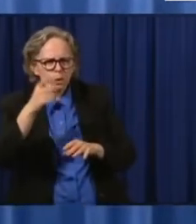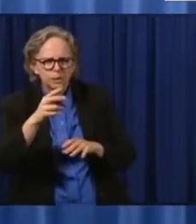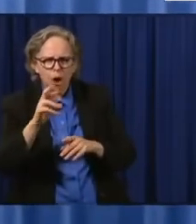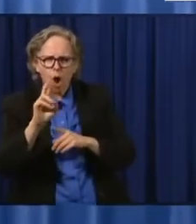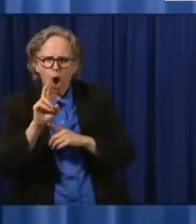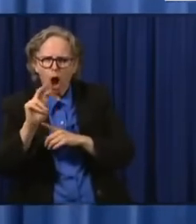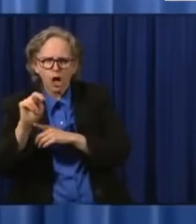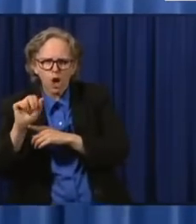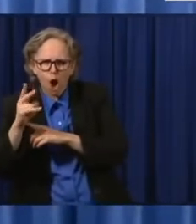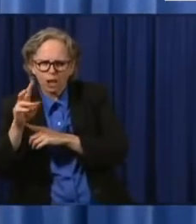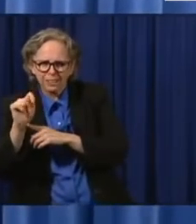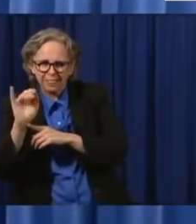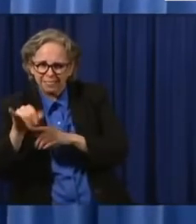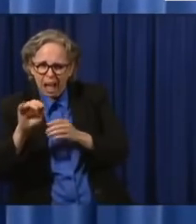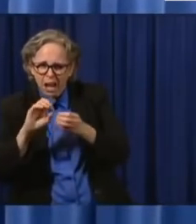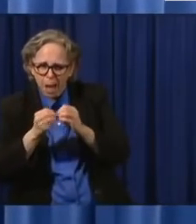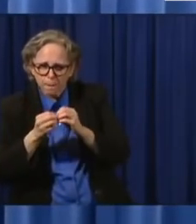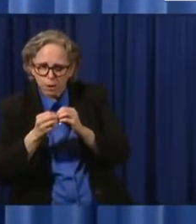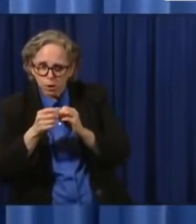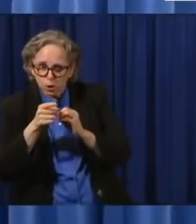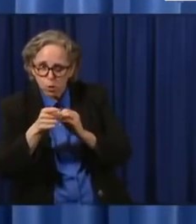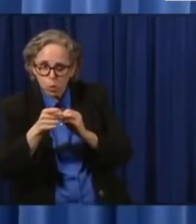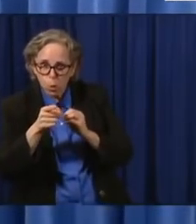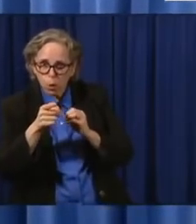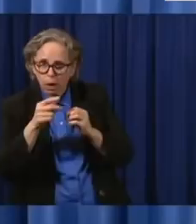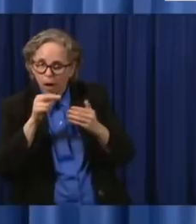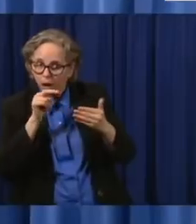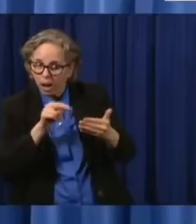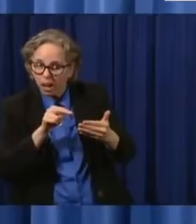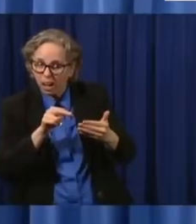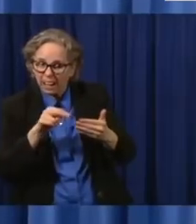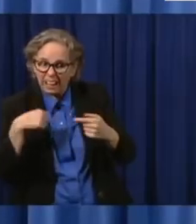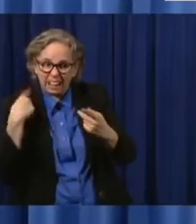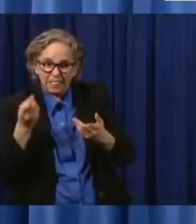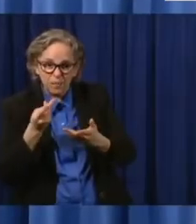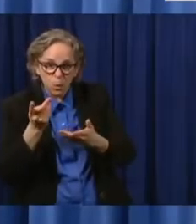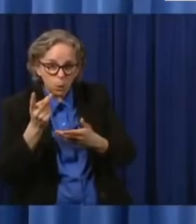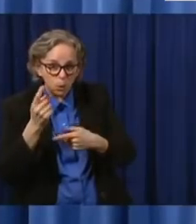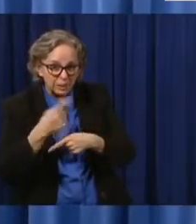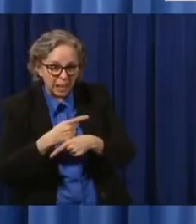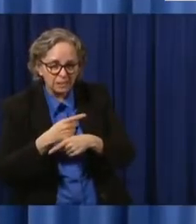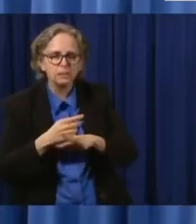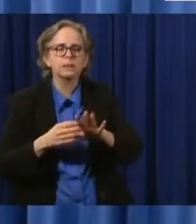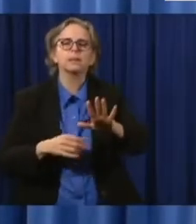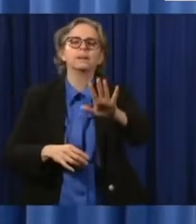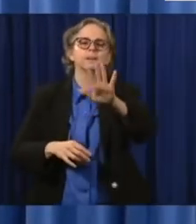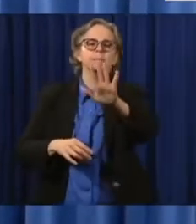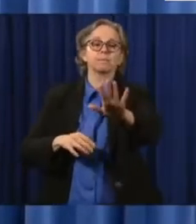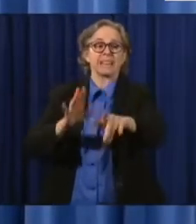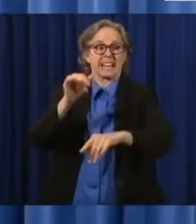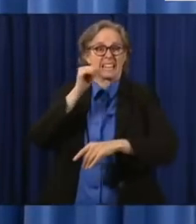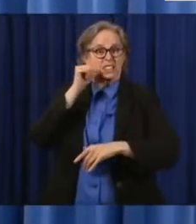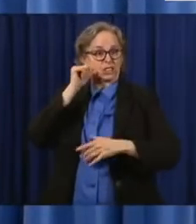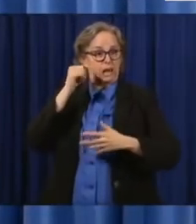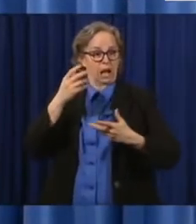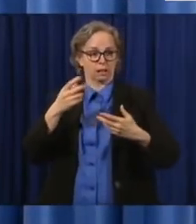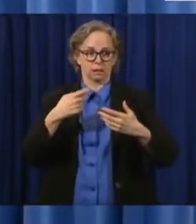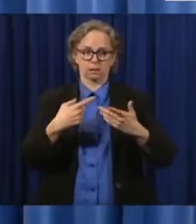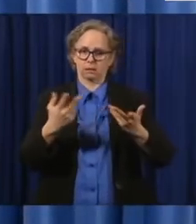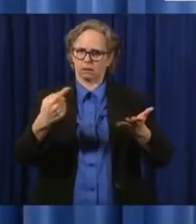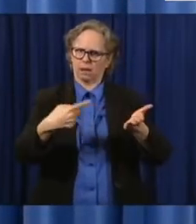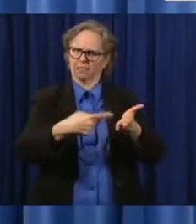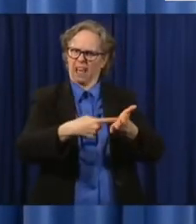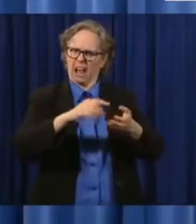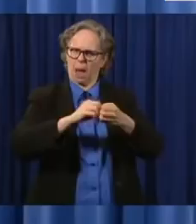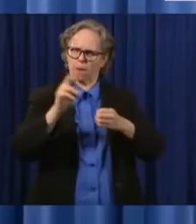that you're able to look at within, say, the last few days of time? Because the chart that was shown yesterday showed that it's basically up until about